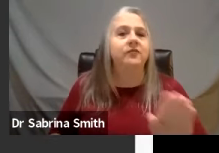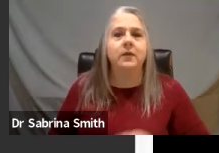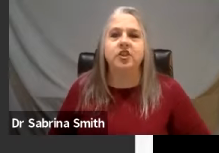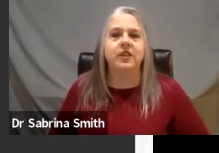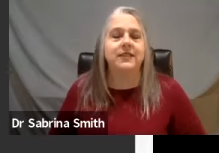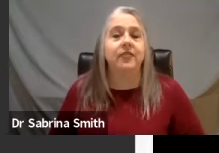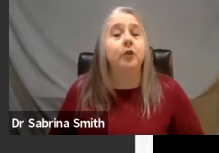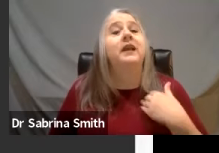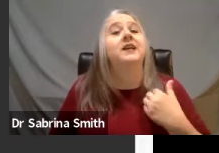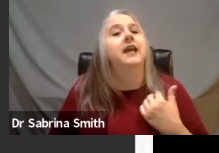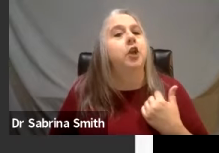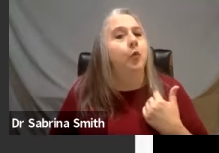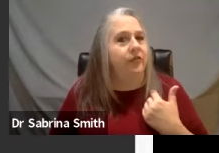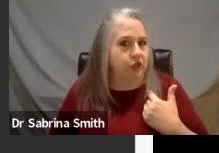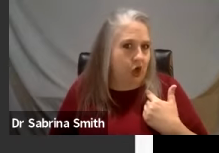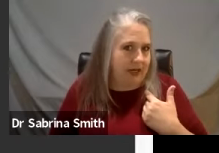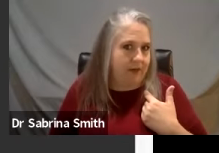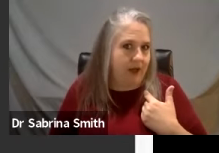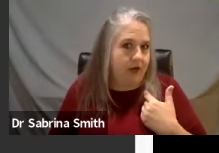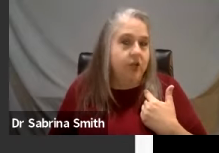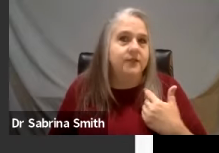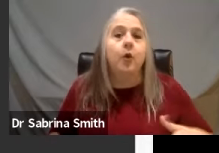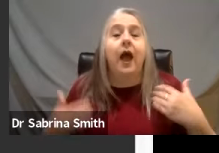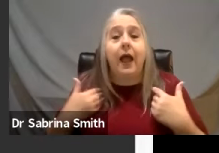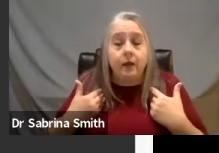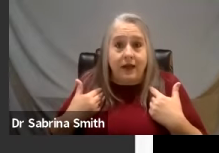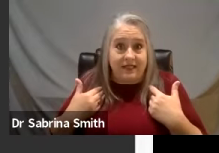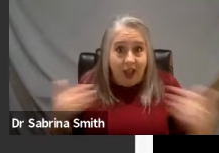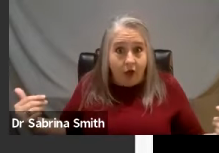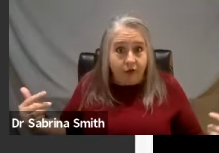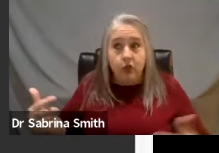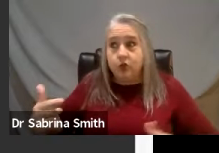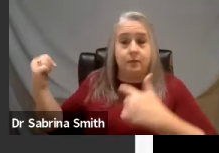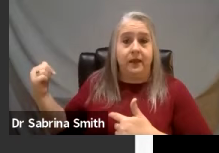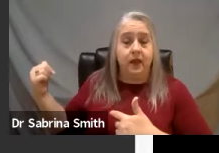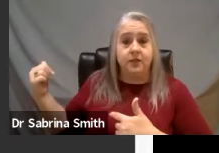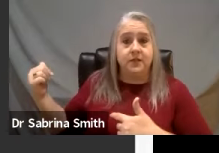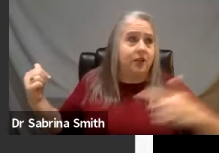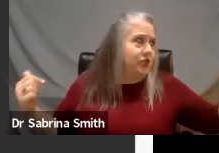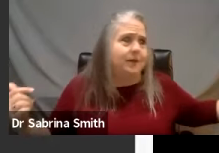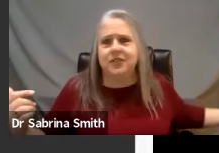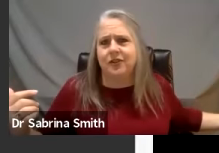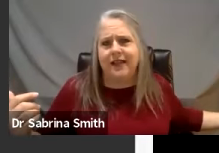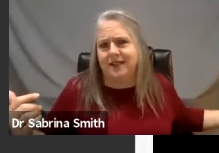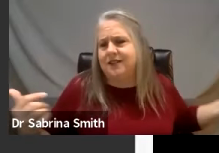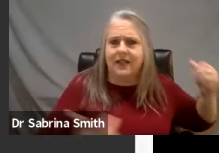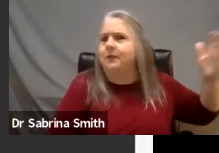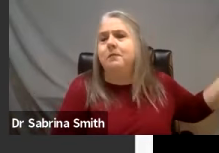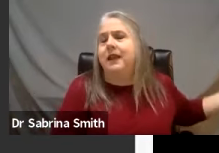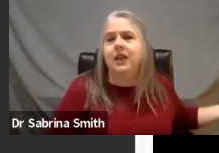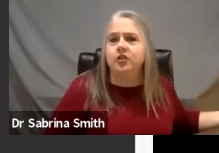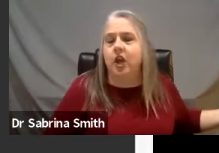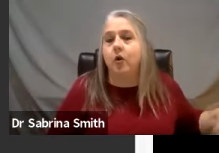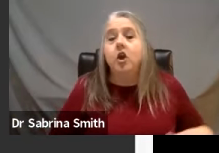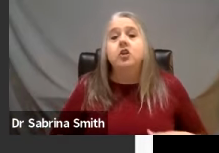much information that's not there because I know what they're talking about. So I myself used to be a cosmetologist. I'm still licensed, like